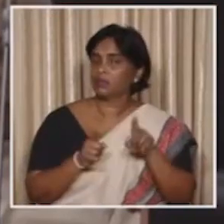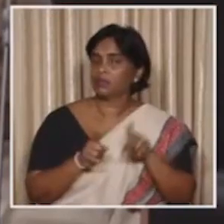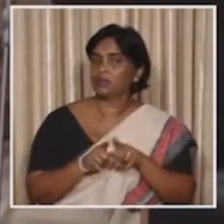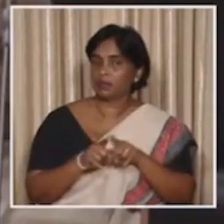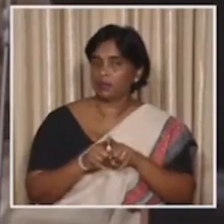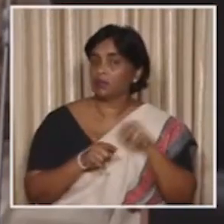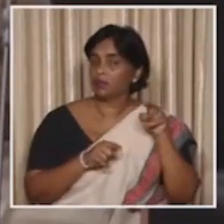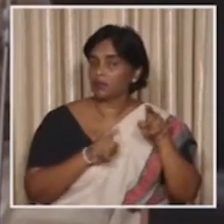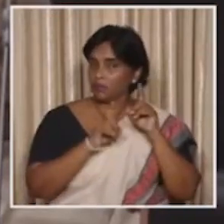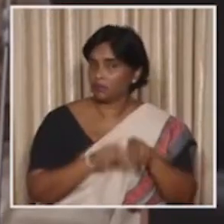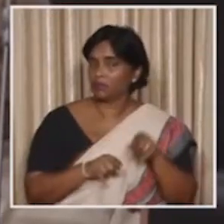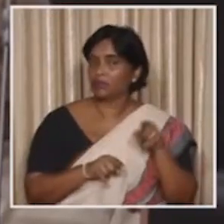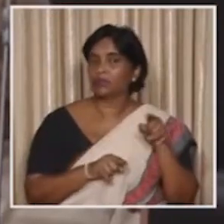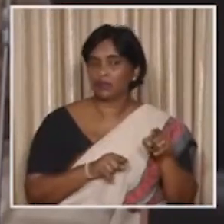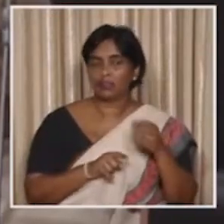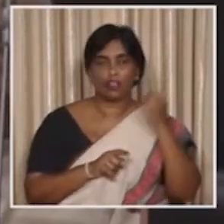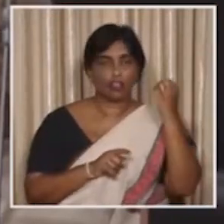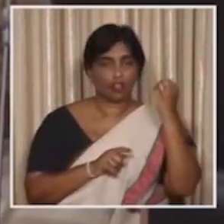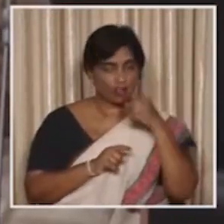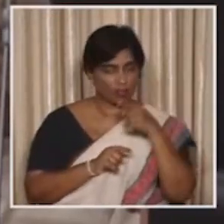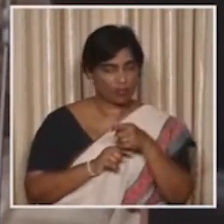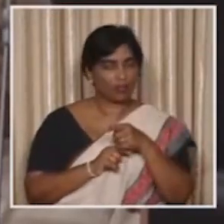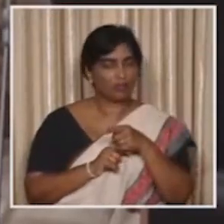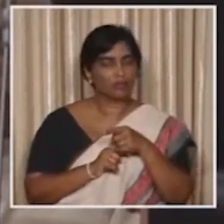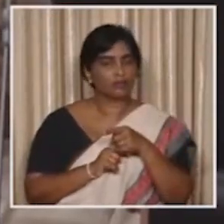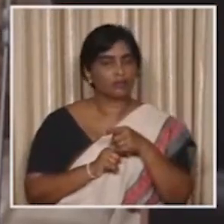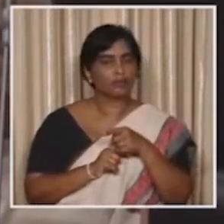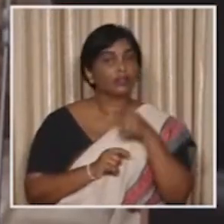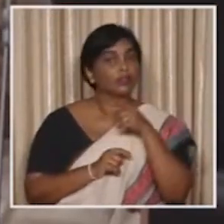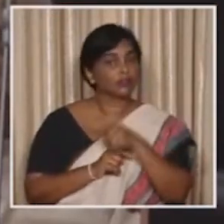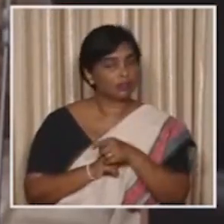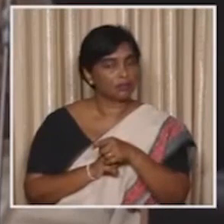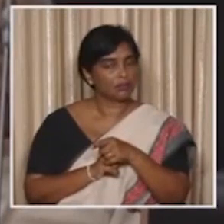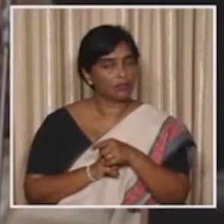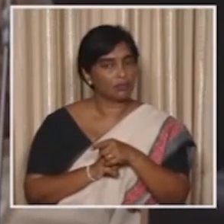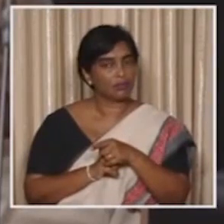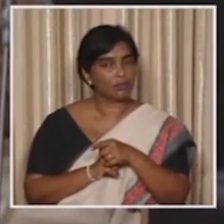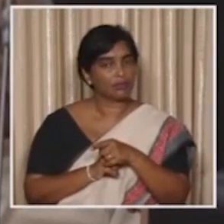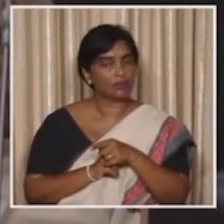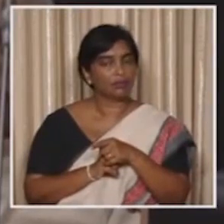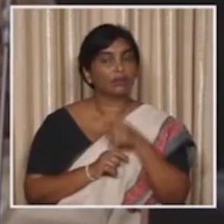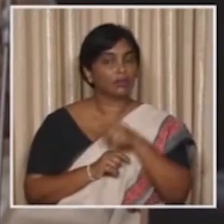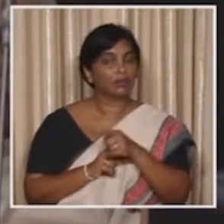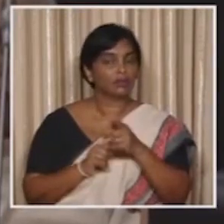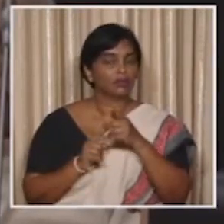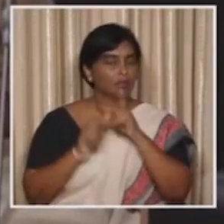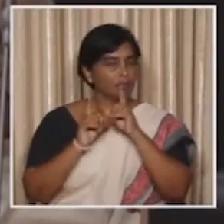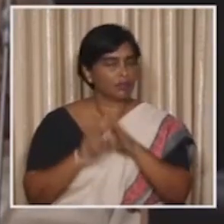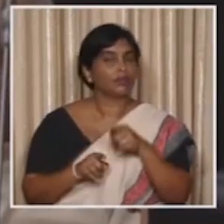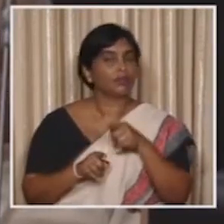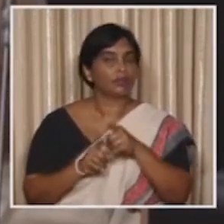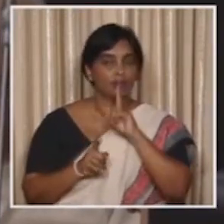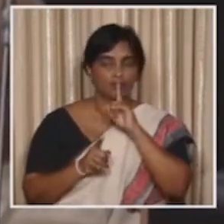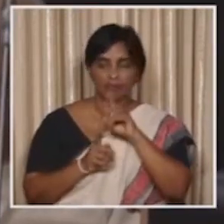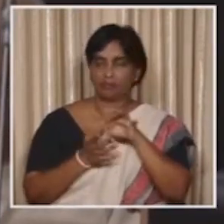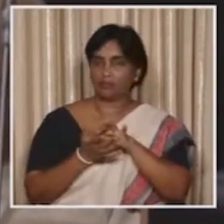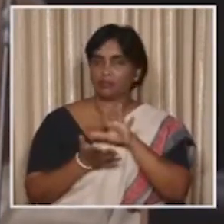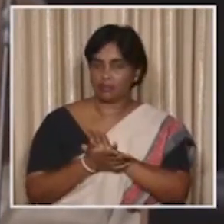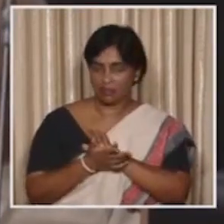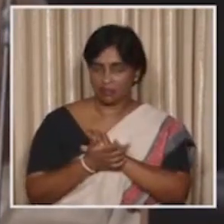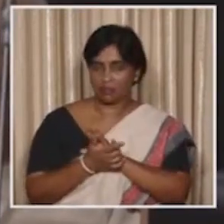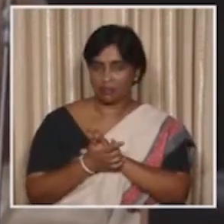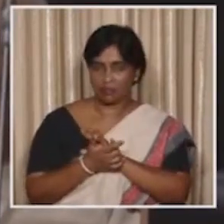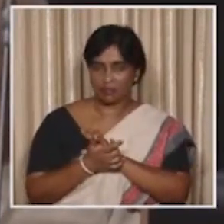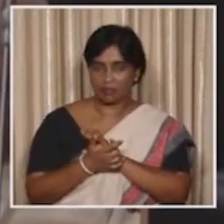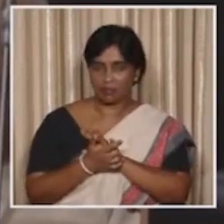195-2022 and by the majority of judge said case it has been held as follows. The trust reposed in the respondent was not a